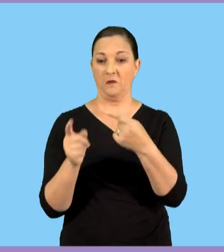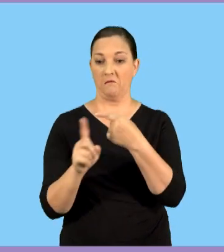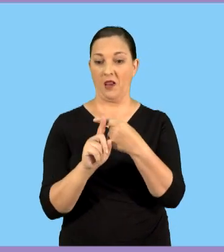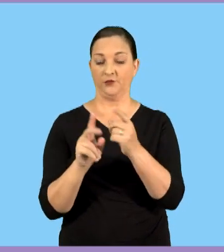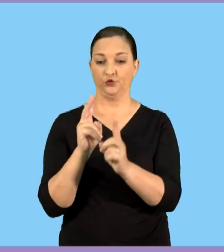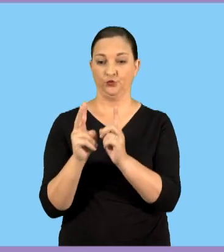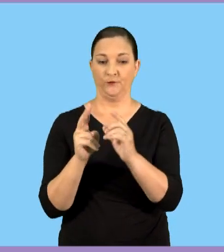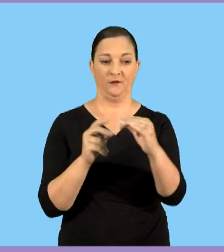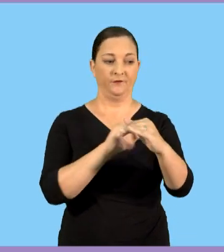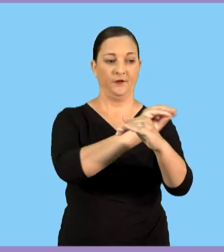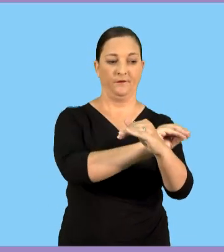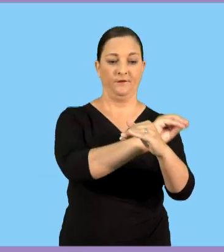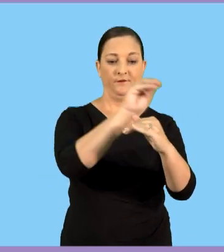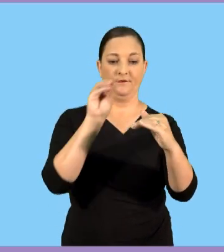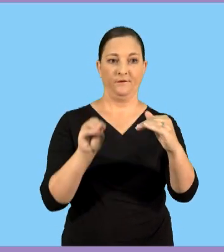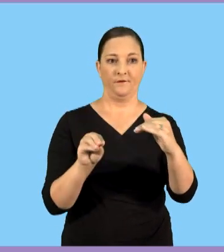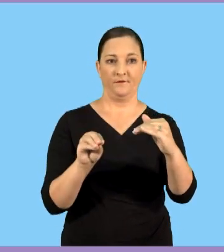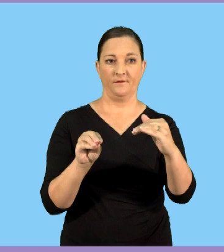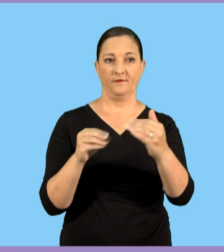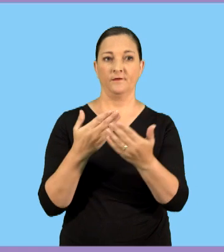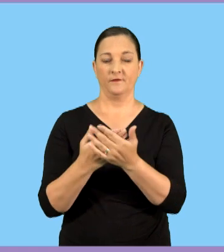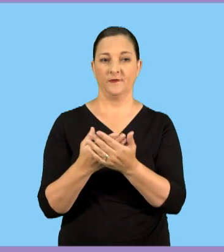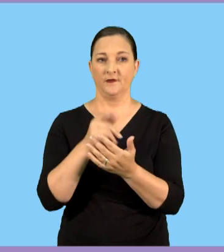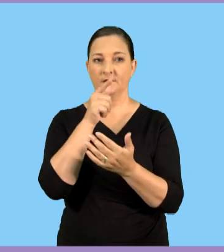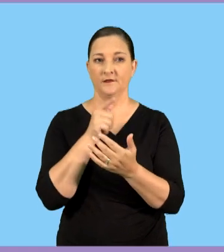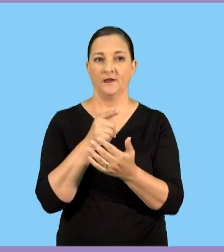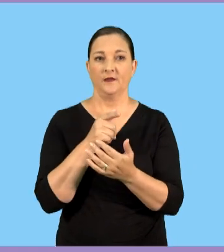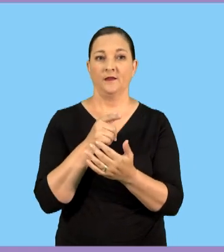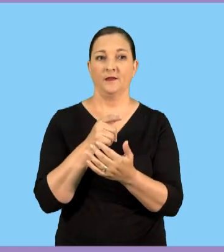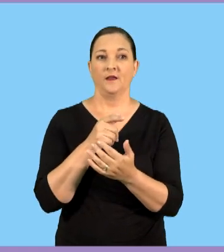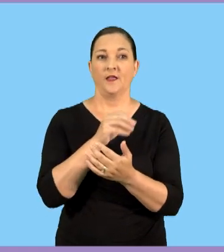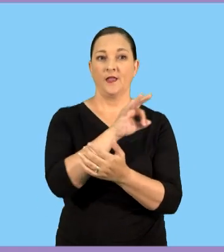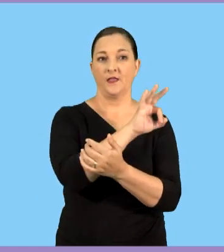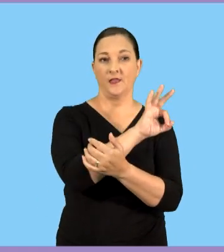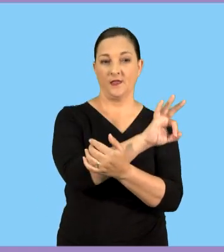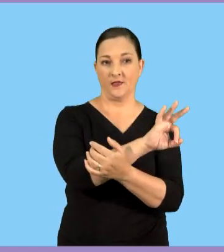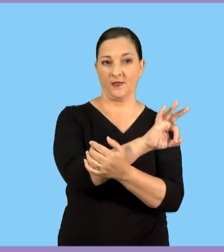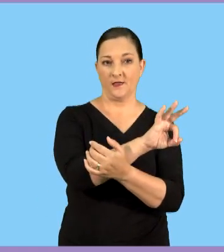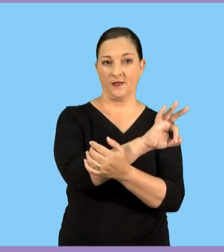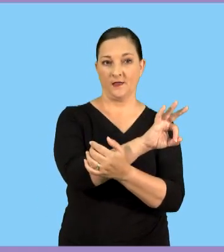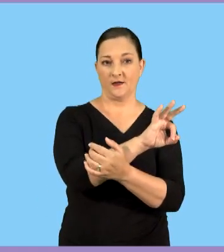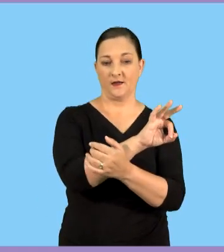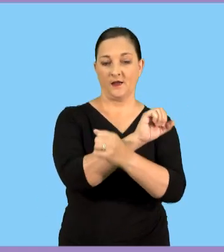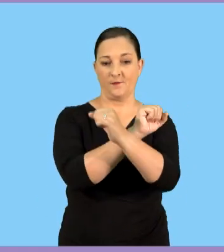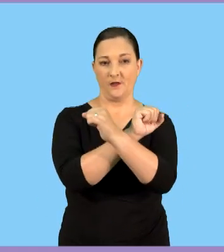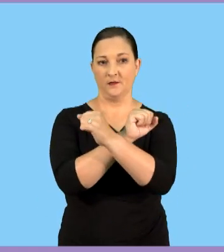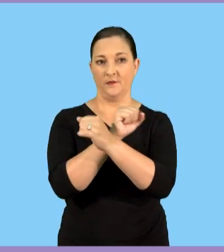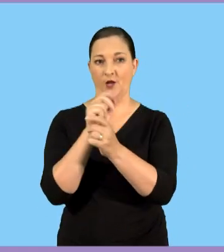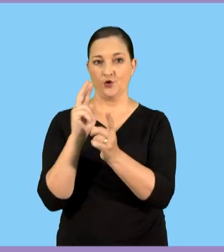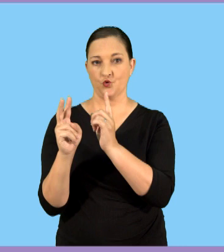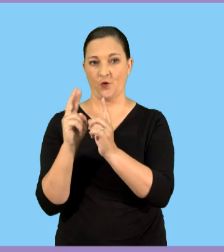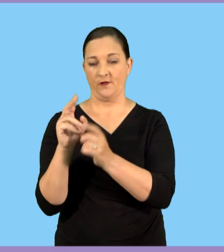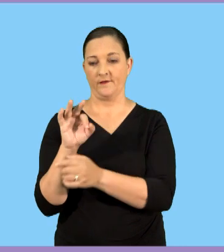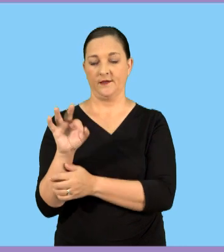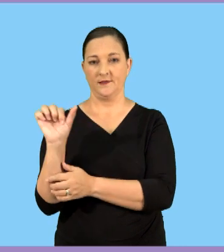12, I can still distribute it. 3 multiplied by 4 is 12, and because I am adding there, 3 multiplied by